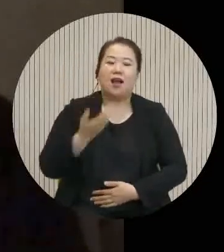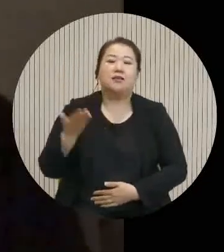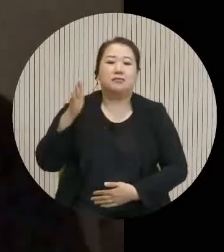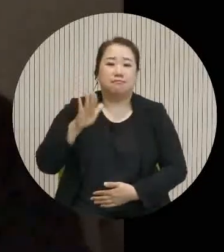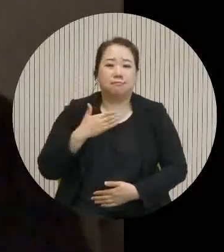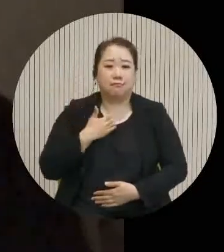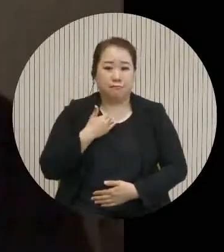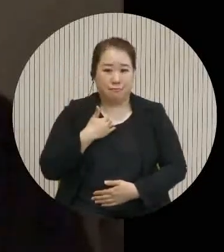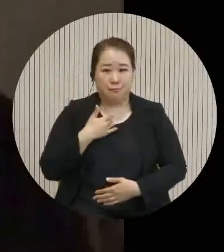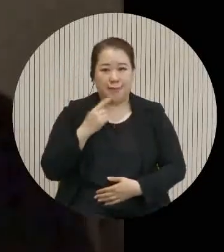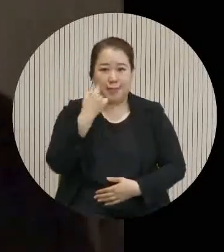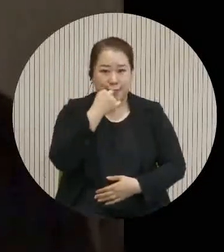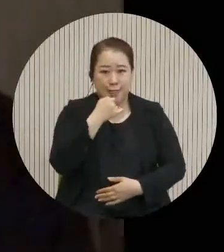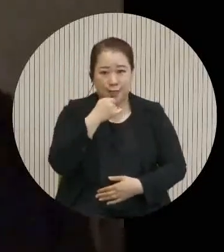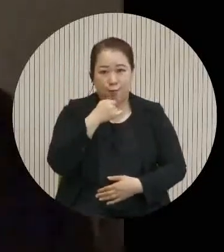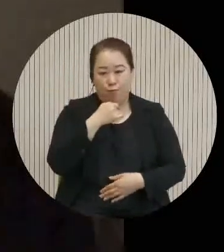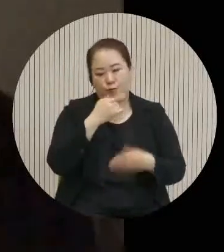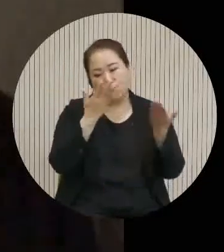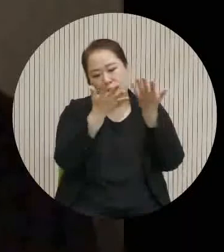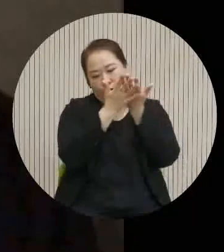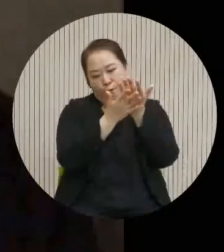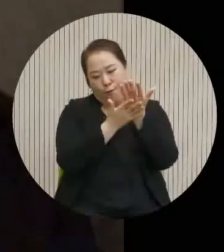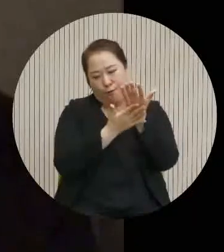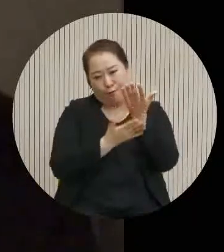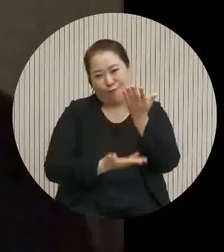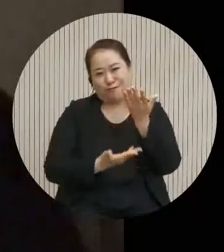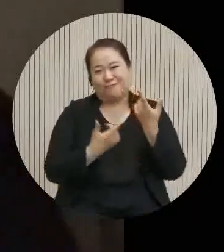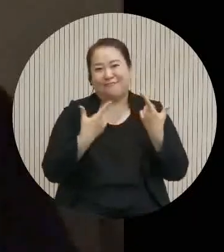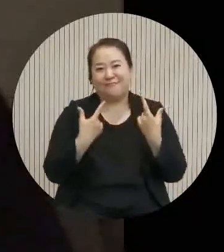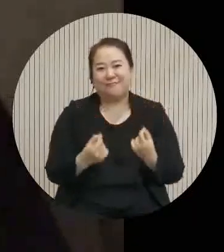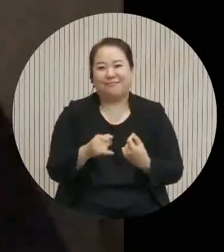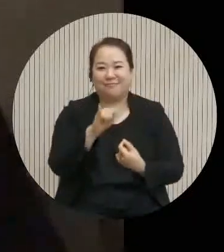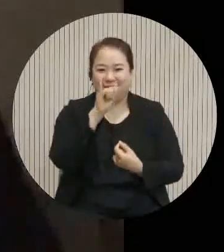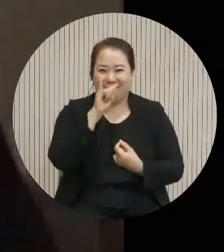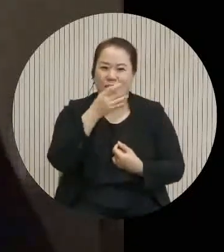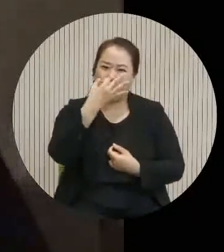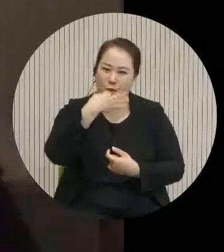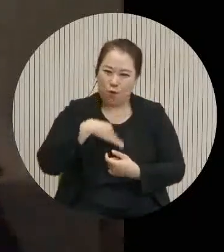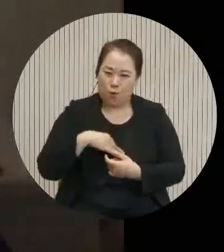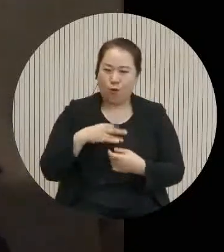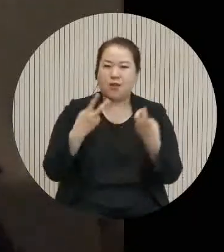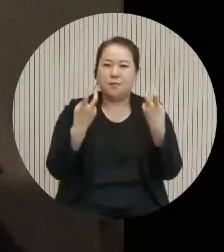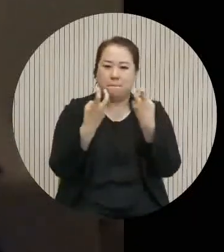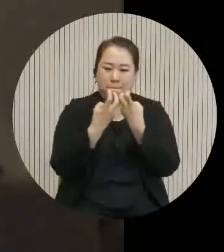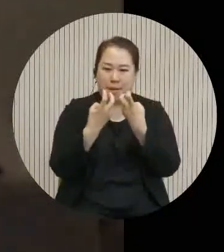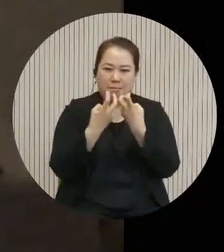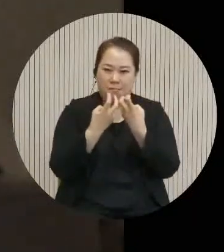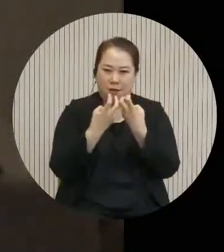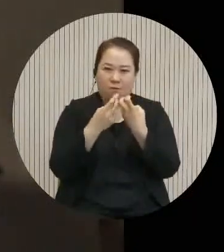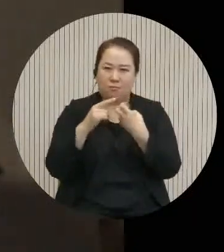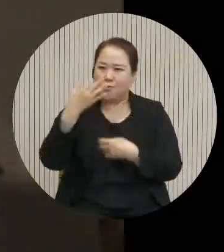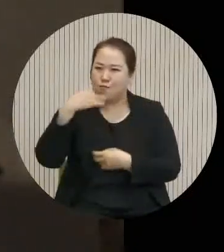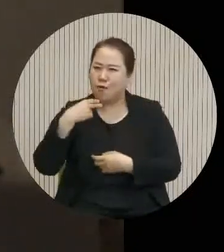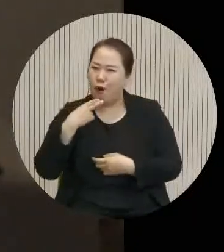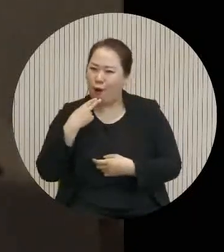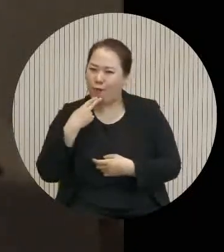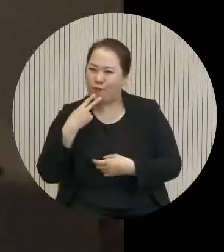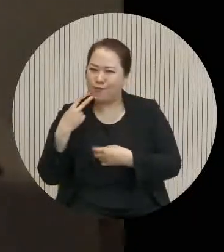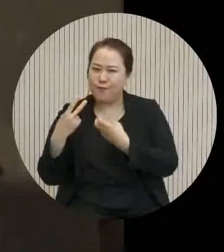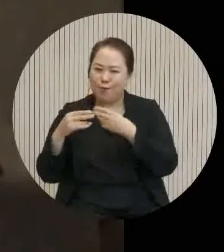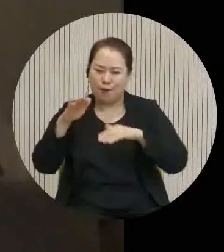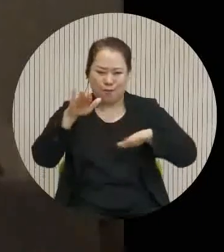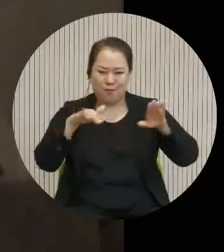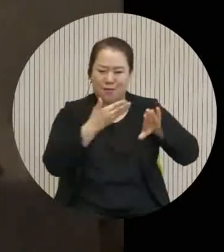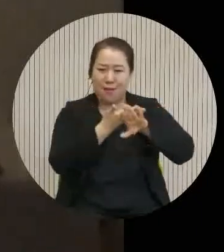works so far than go with methods that we know don't work. I want to make a recommendation to